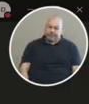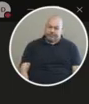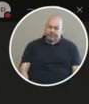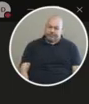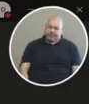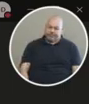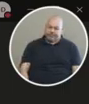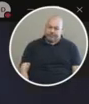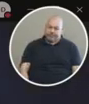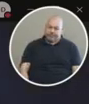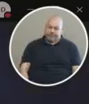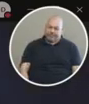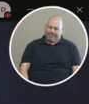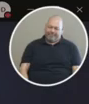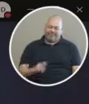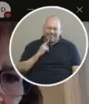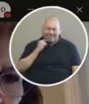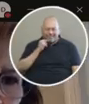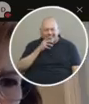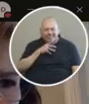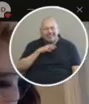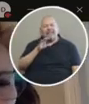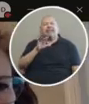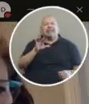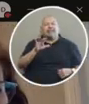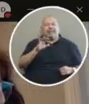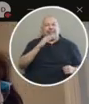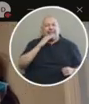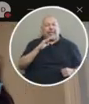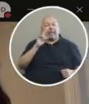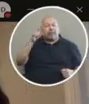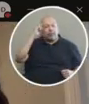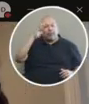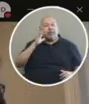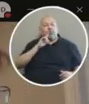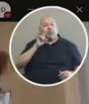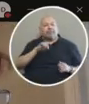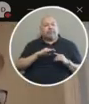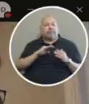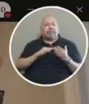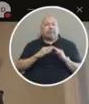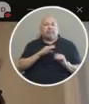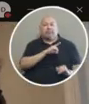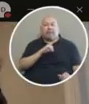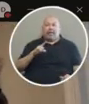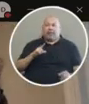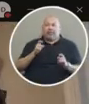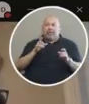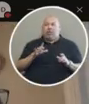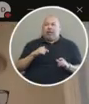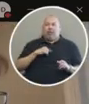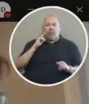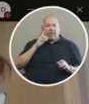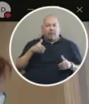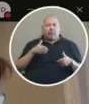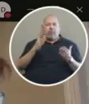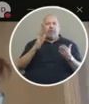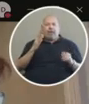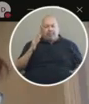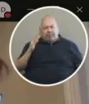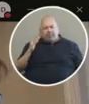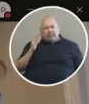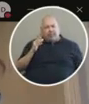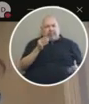I didn't mute this. Yes, thank you, Mayor. This is a question for our city manager. I'm just wondering if we can bring up